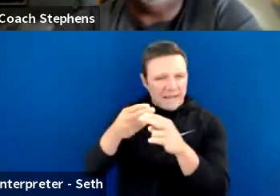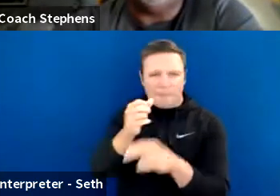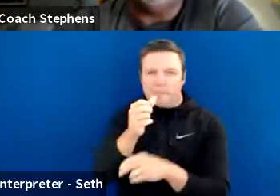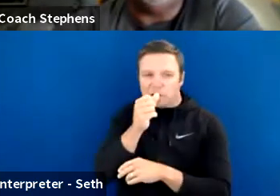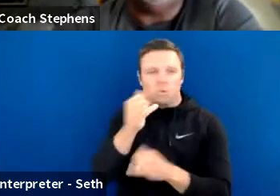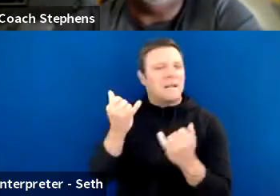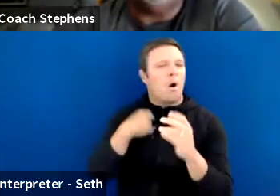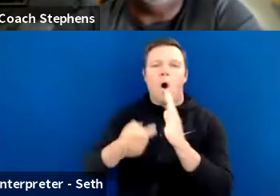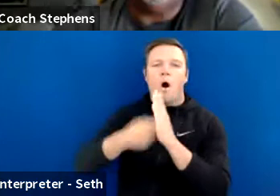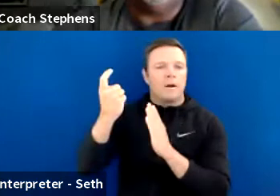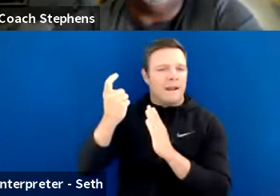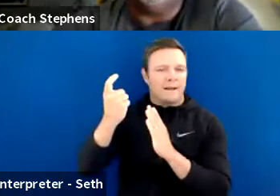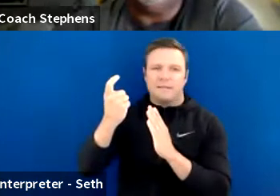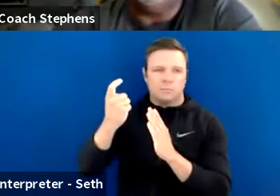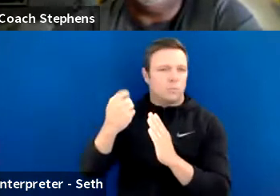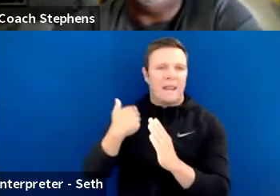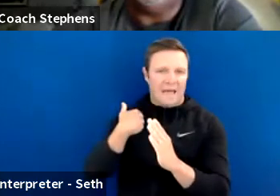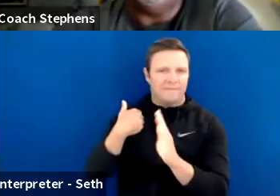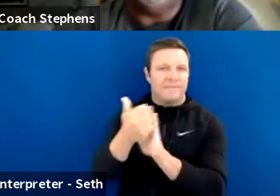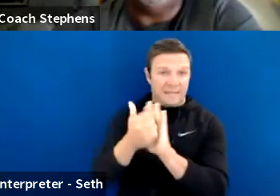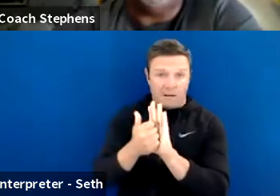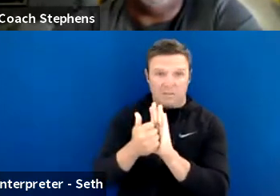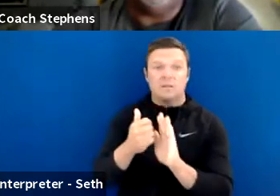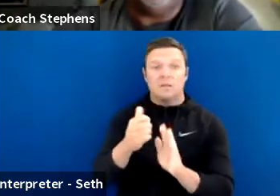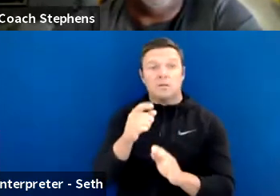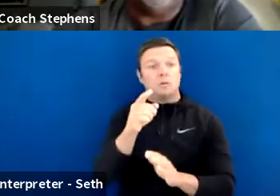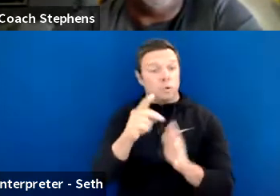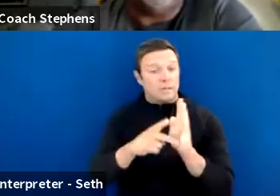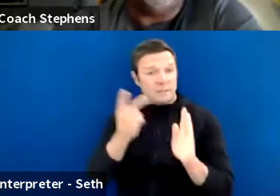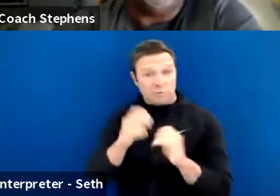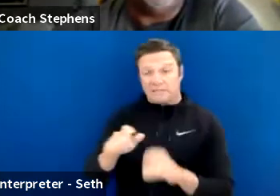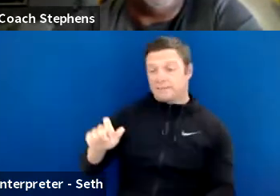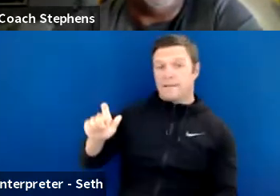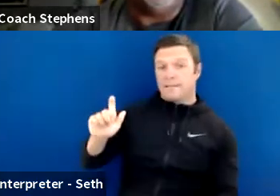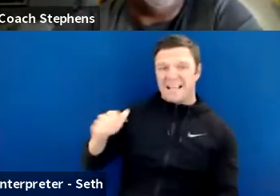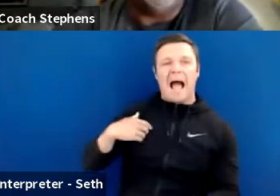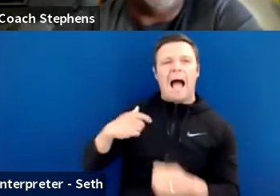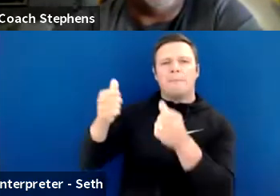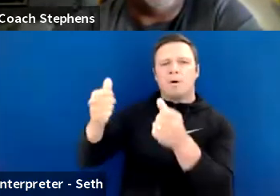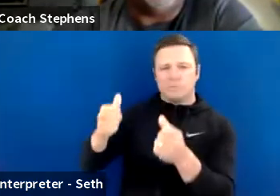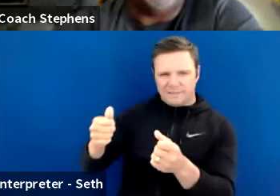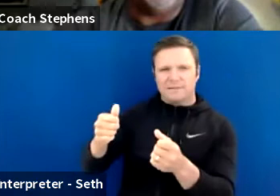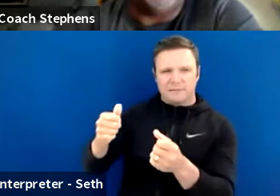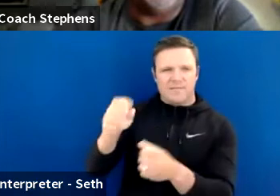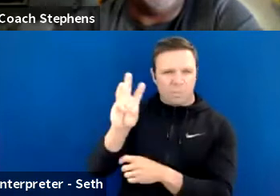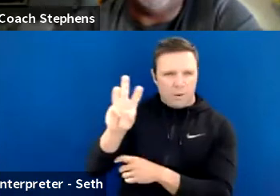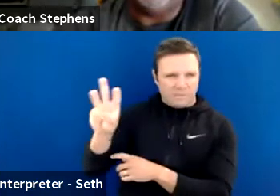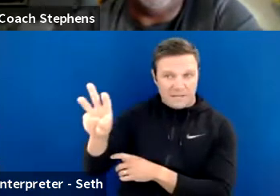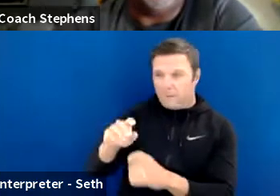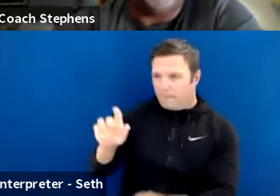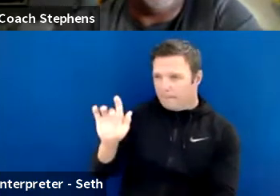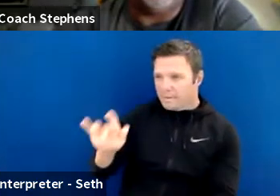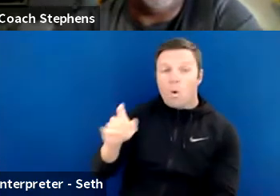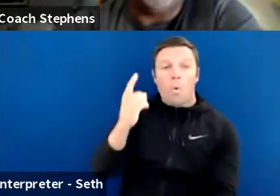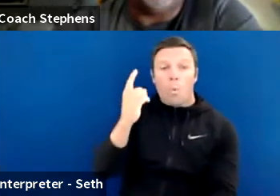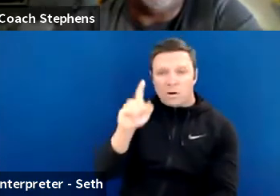account then. And so if you need to double check, you can just click on the website that I posted in the chat. And then one of the buttons is to